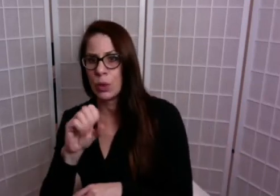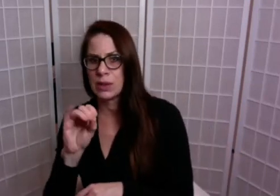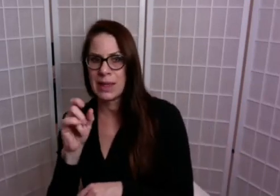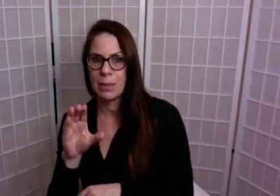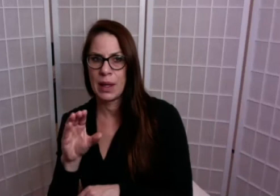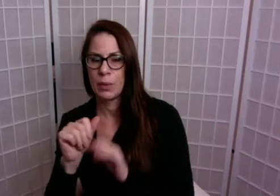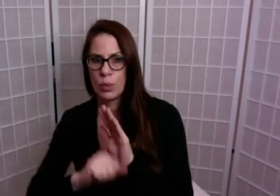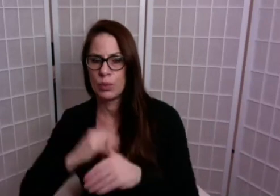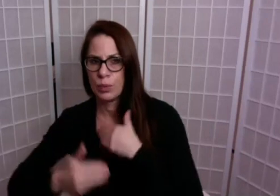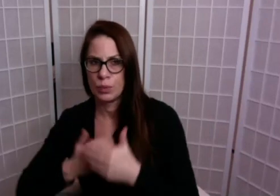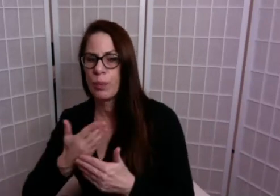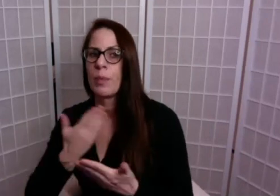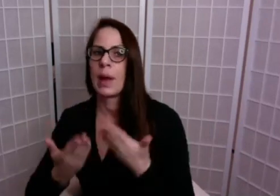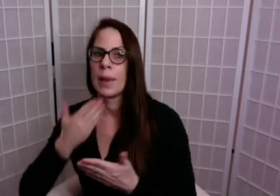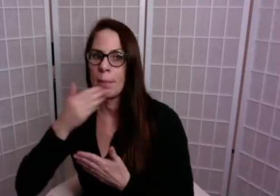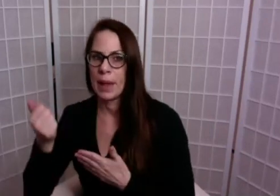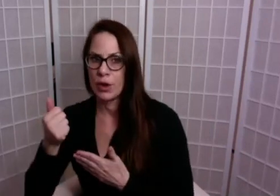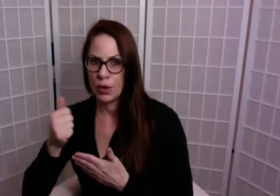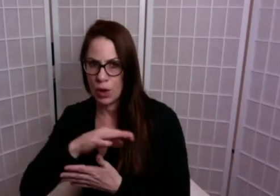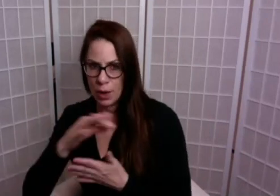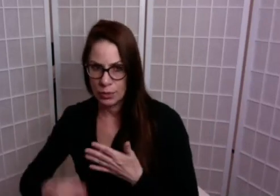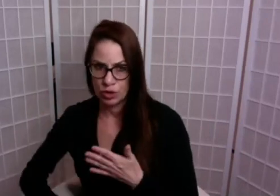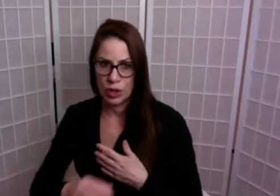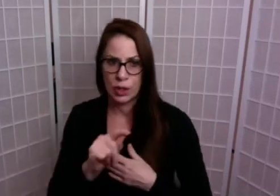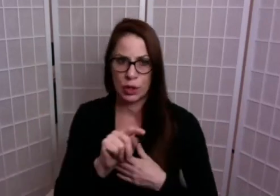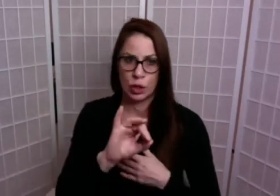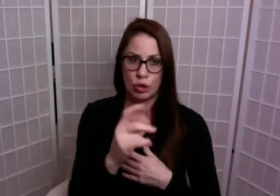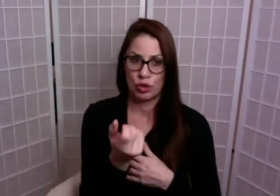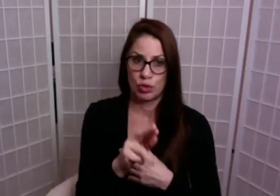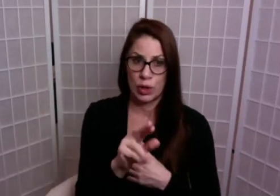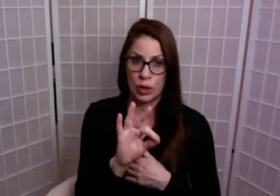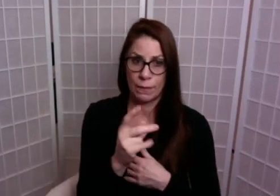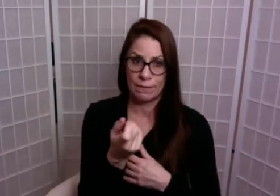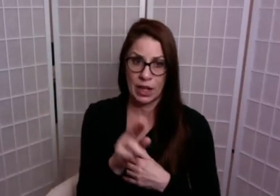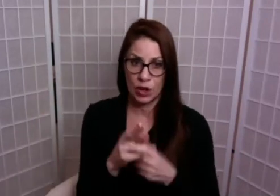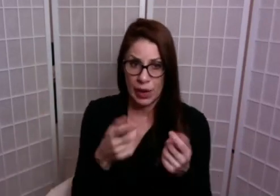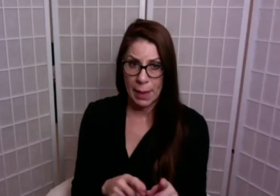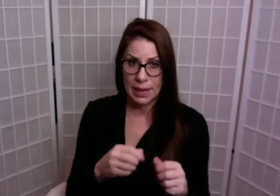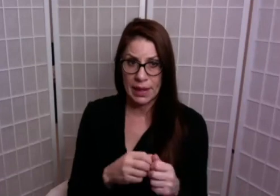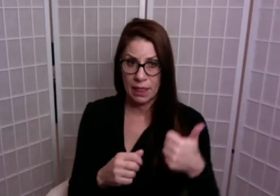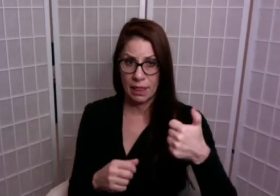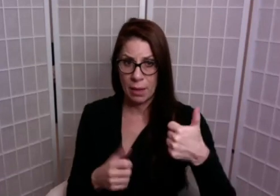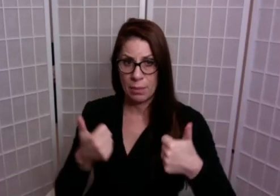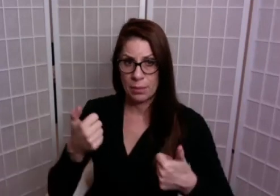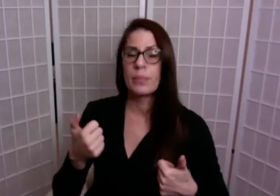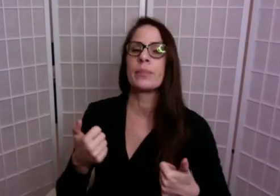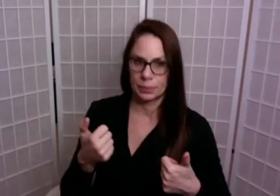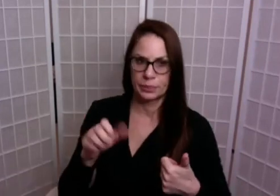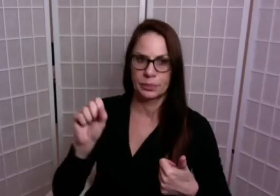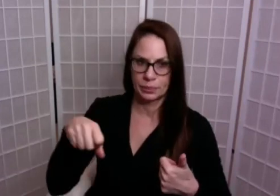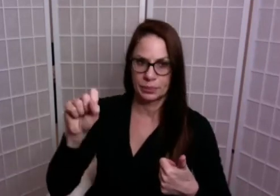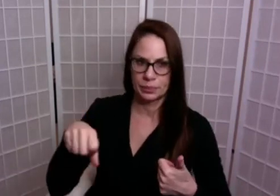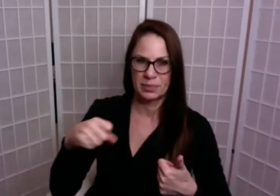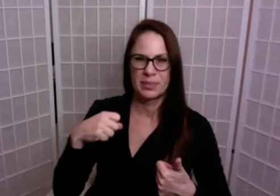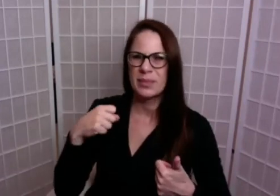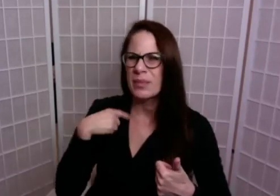better option. And does trigger finger occur in the thumbs? Yes, it does. So I think I guess